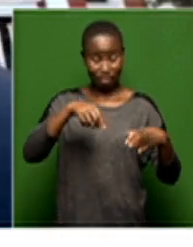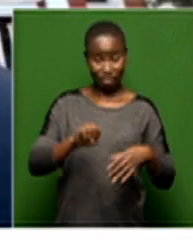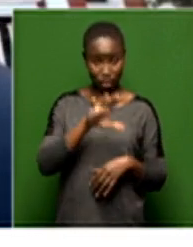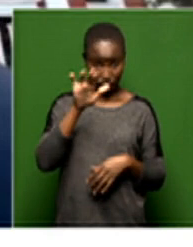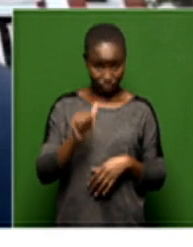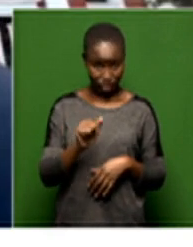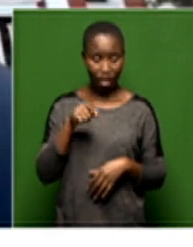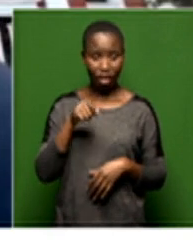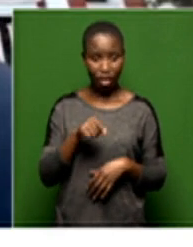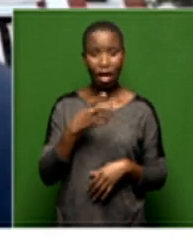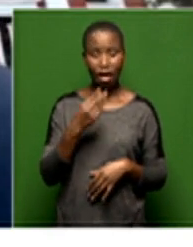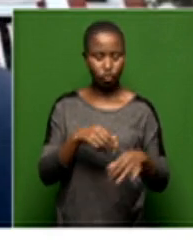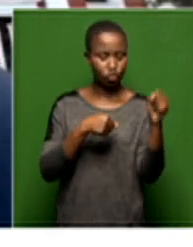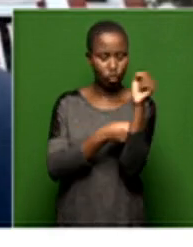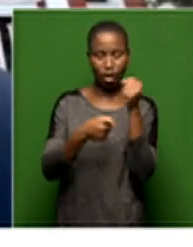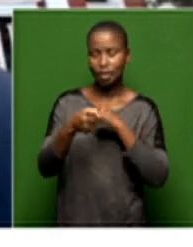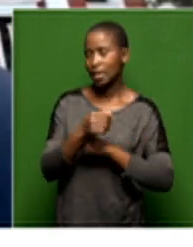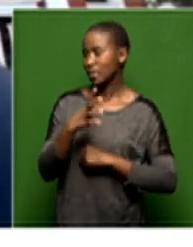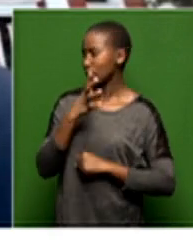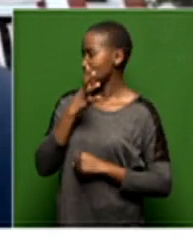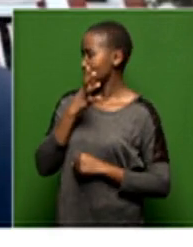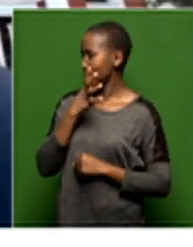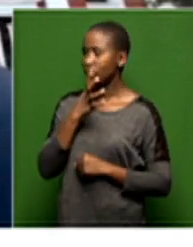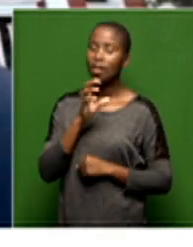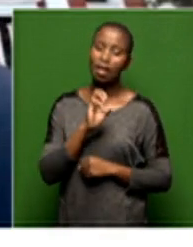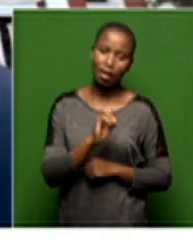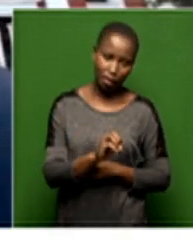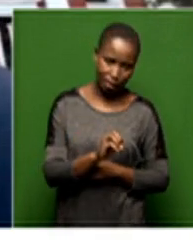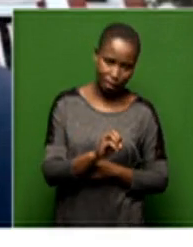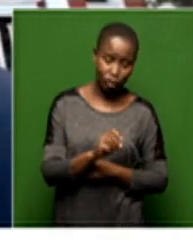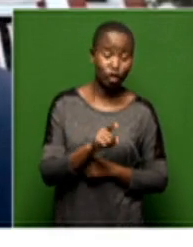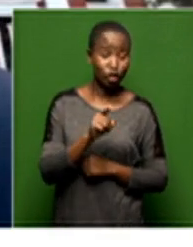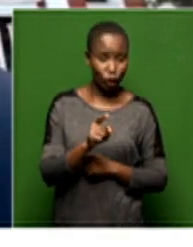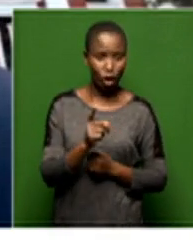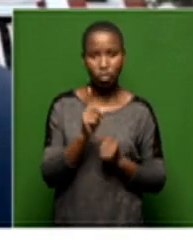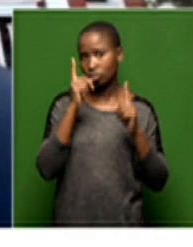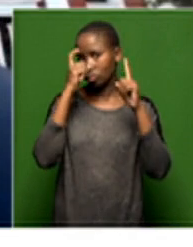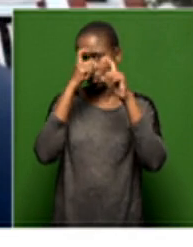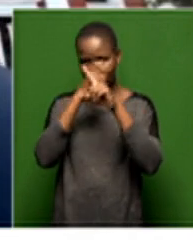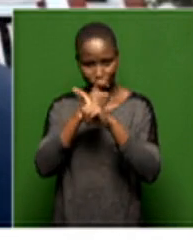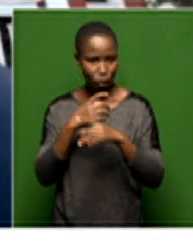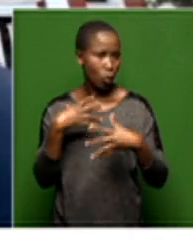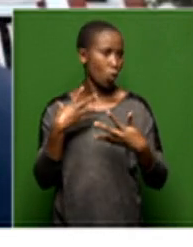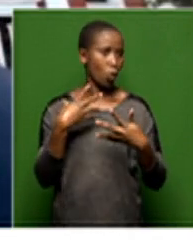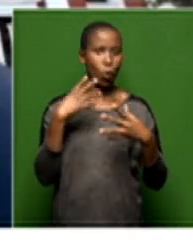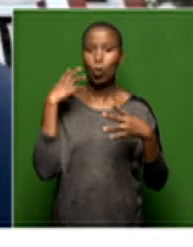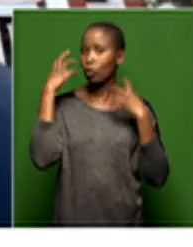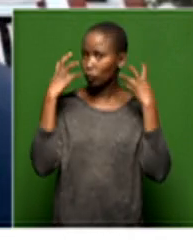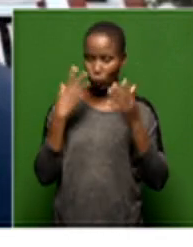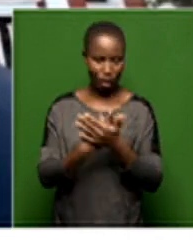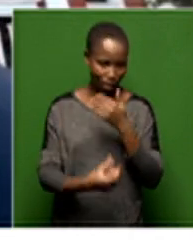is a multi-strata, multi-class organization. So contradictions within that organization will always be